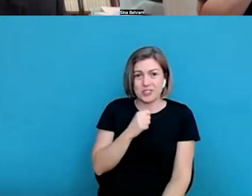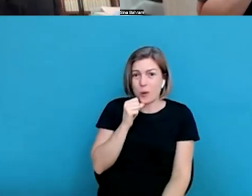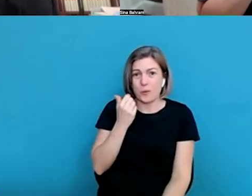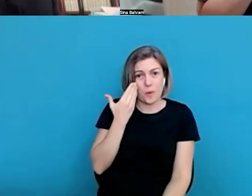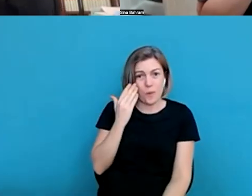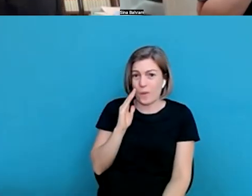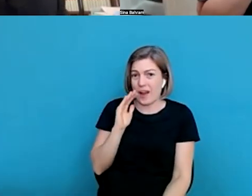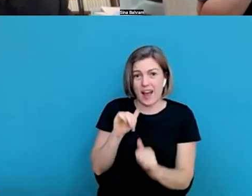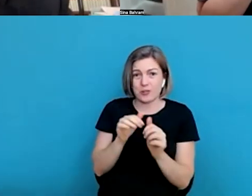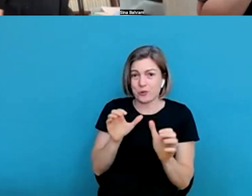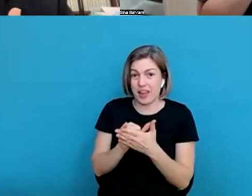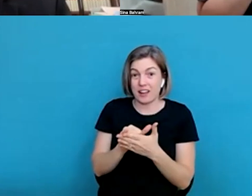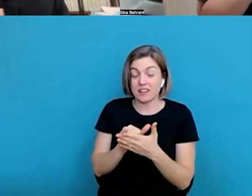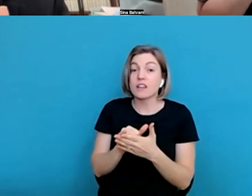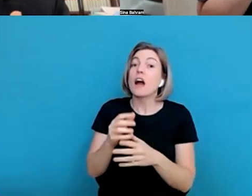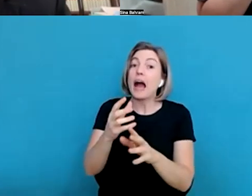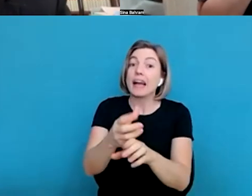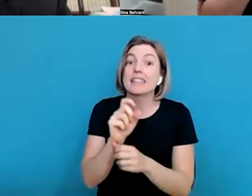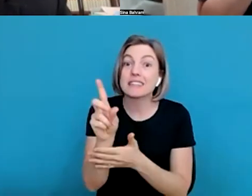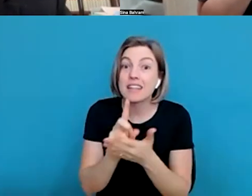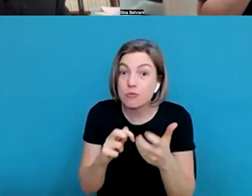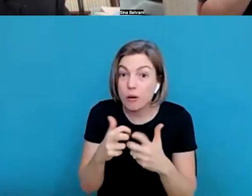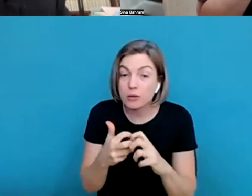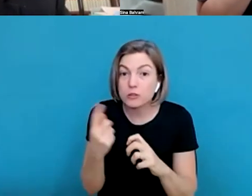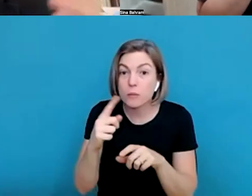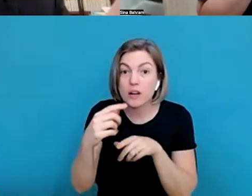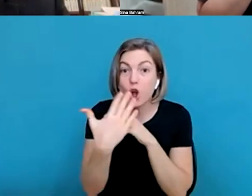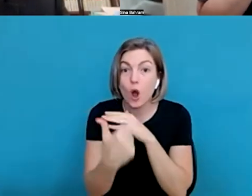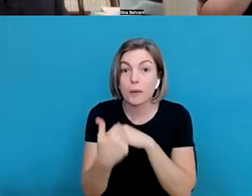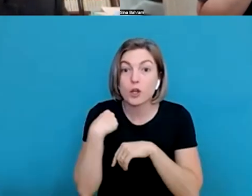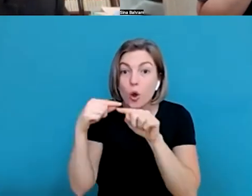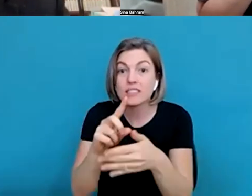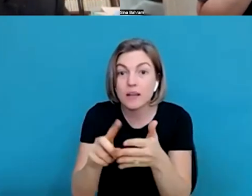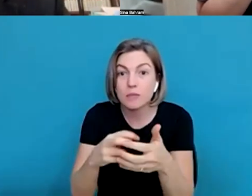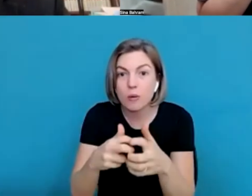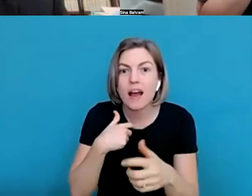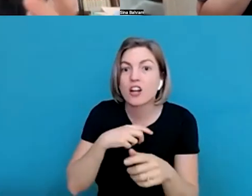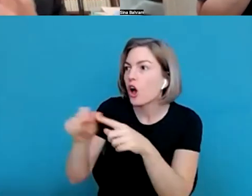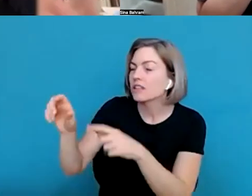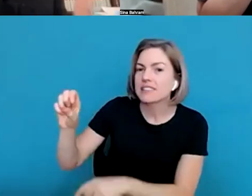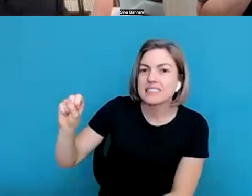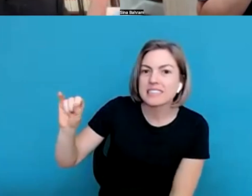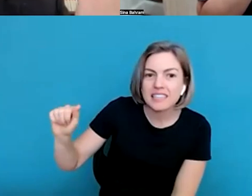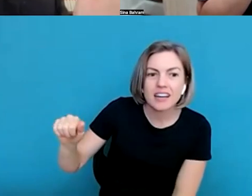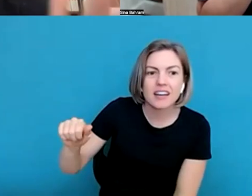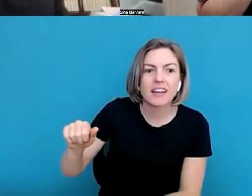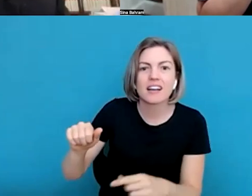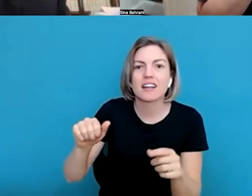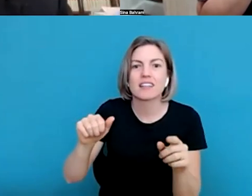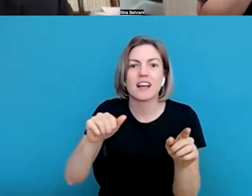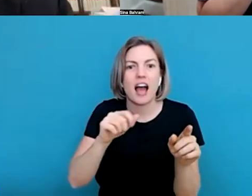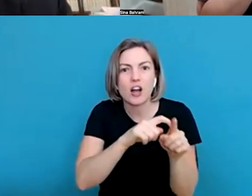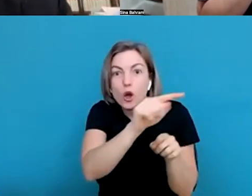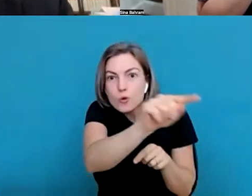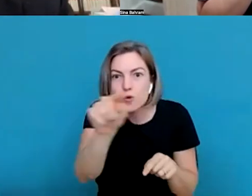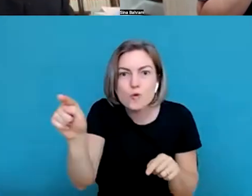a design problem, somebody calls me in to design something, I call Sina, I call a lot of you